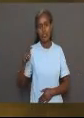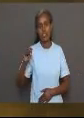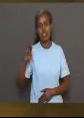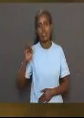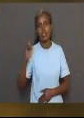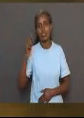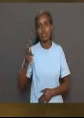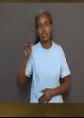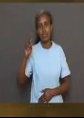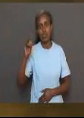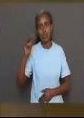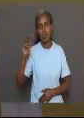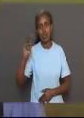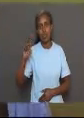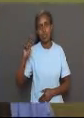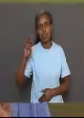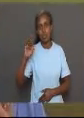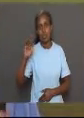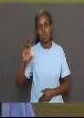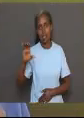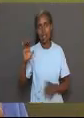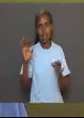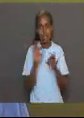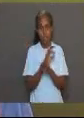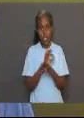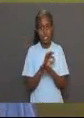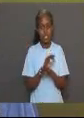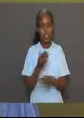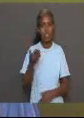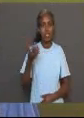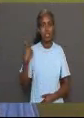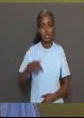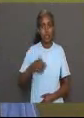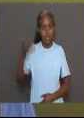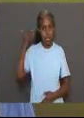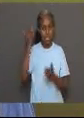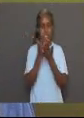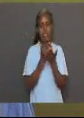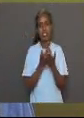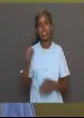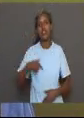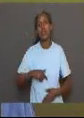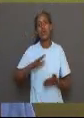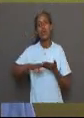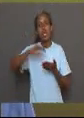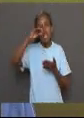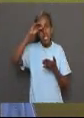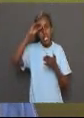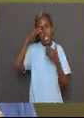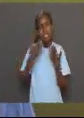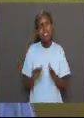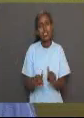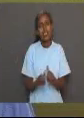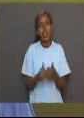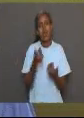trigonometric functions. In our last lesson, we learned how to sketch